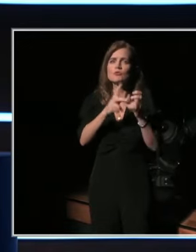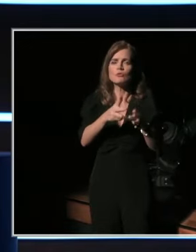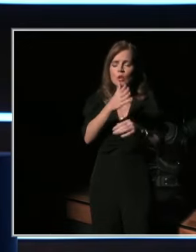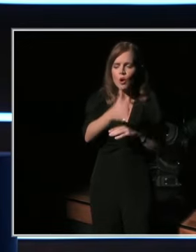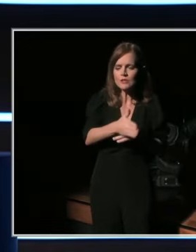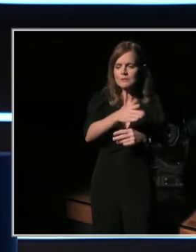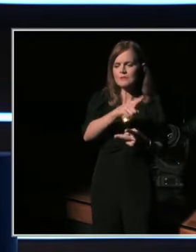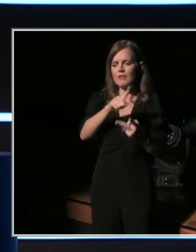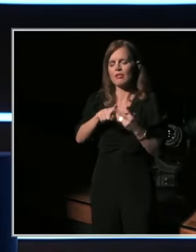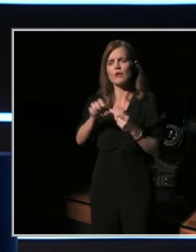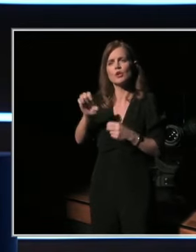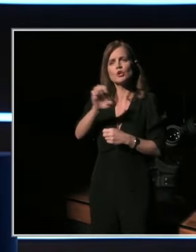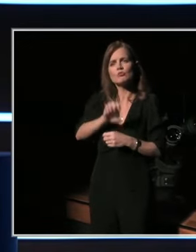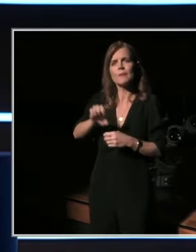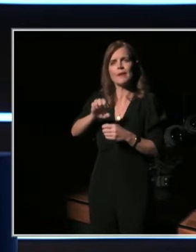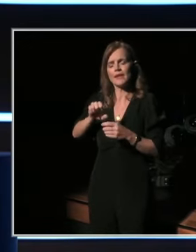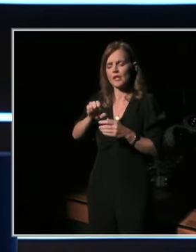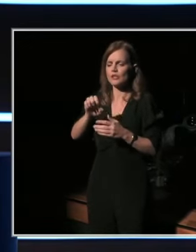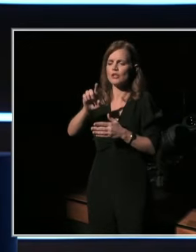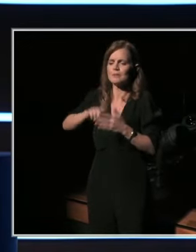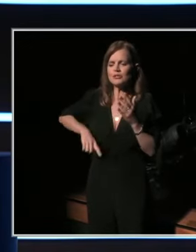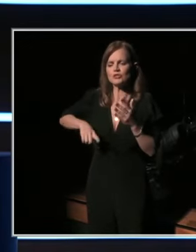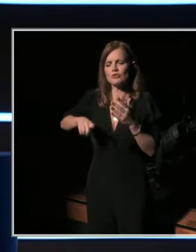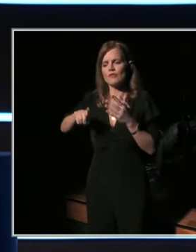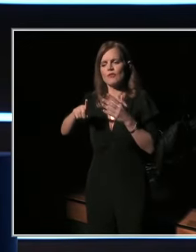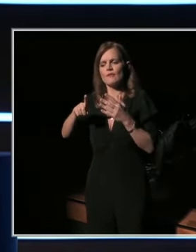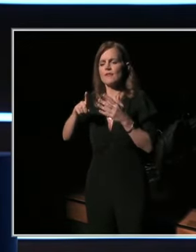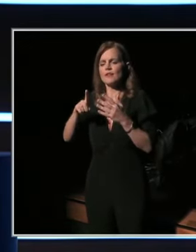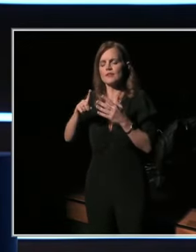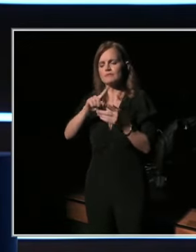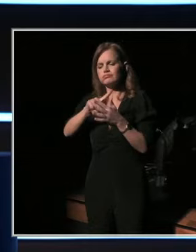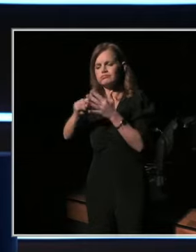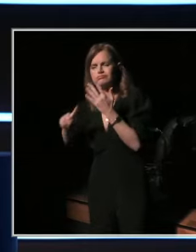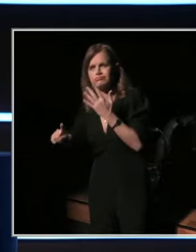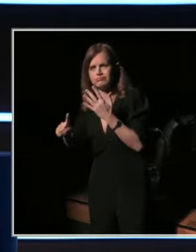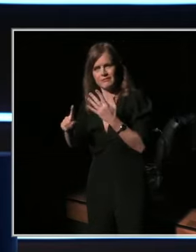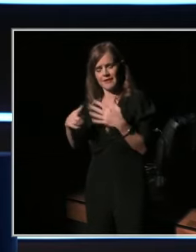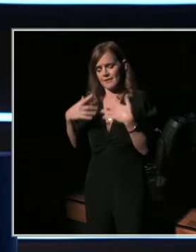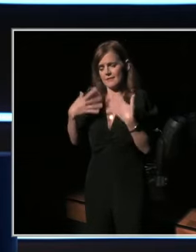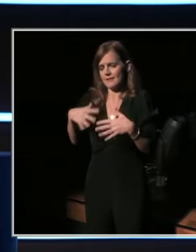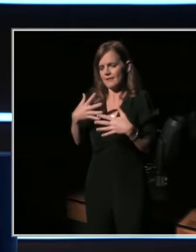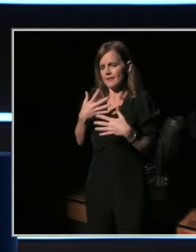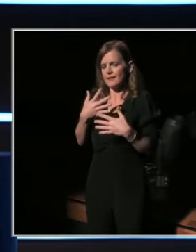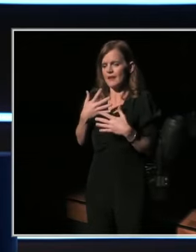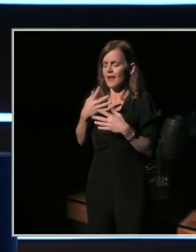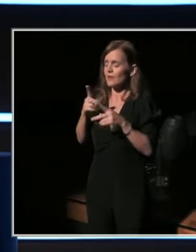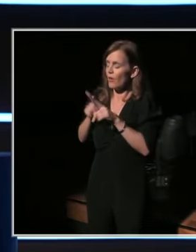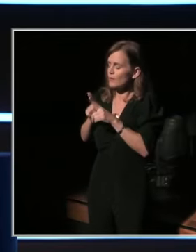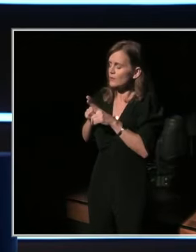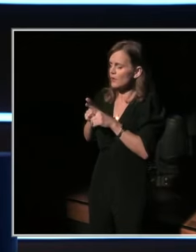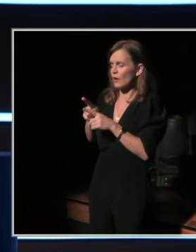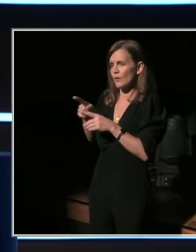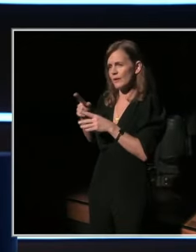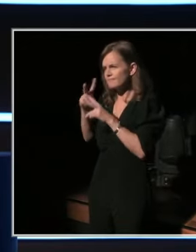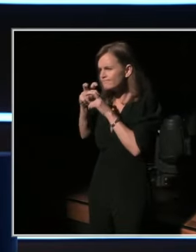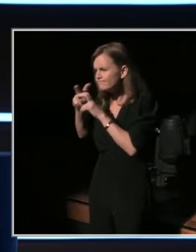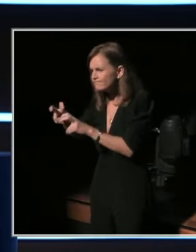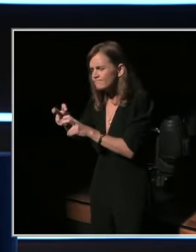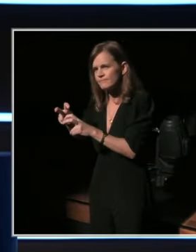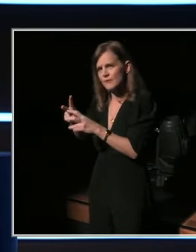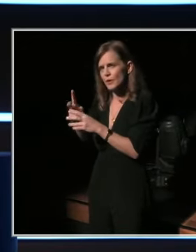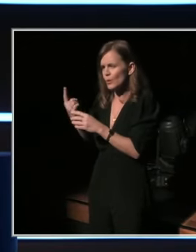Communist Party of Great Britain, and also into all aspects of the system that's entrusted to care for our most vulnerable